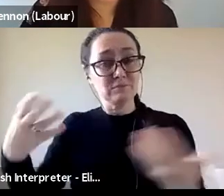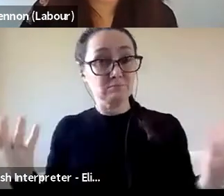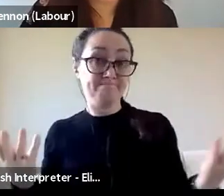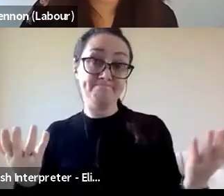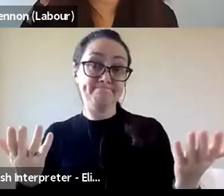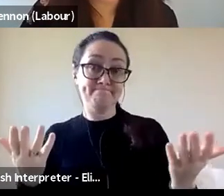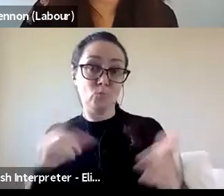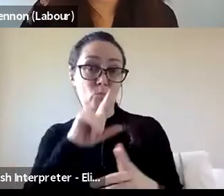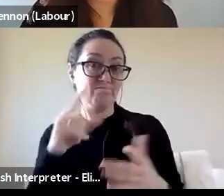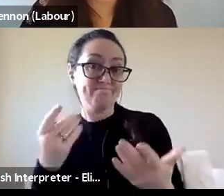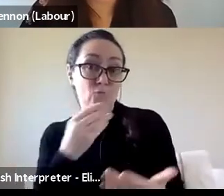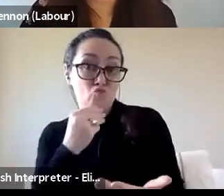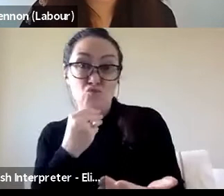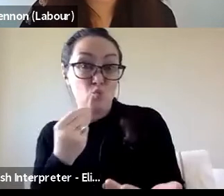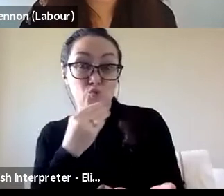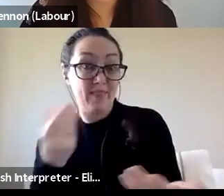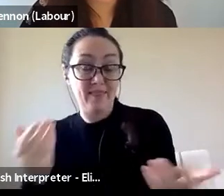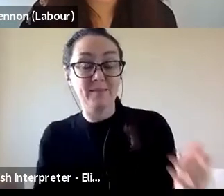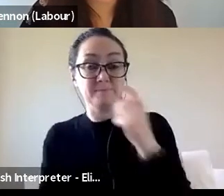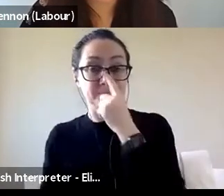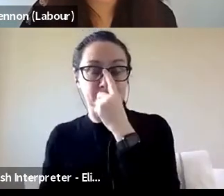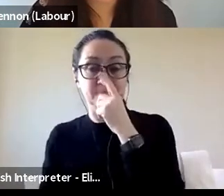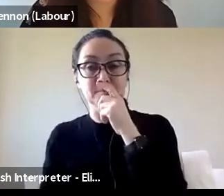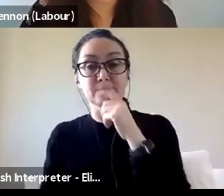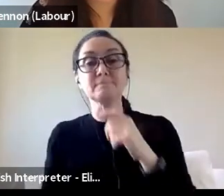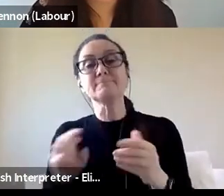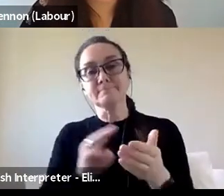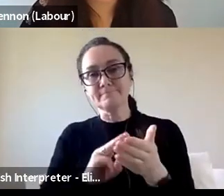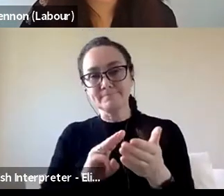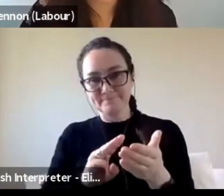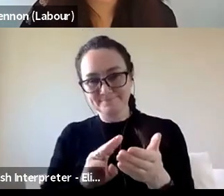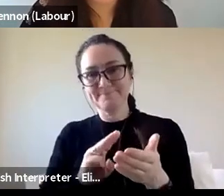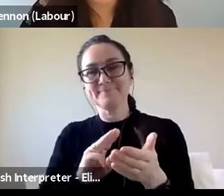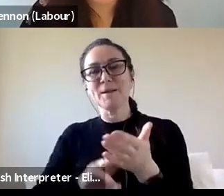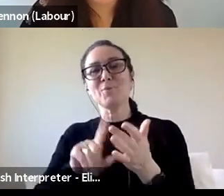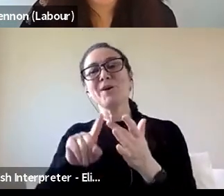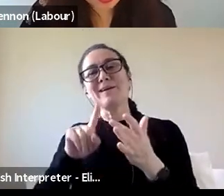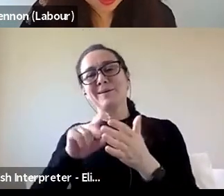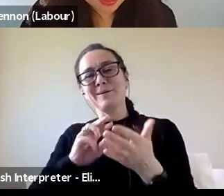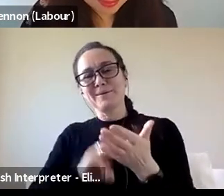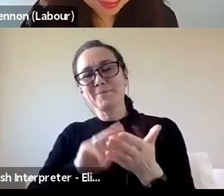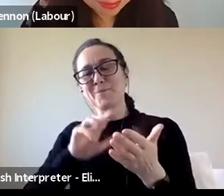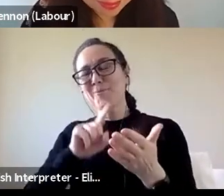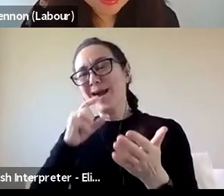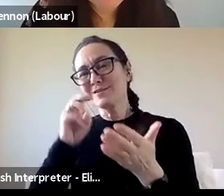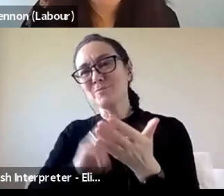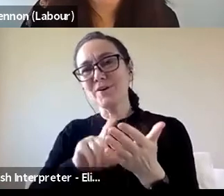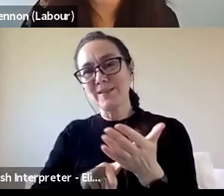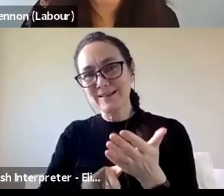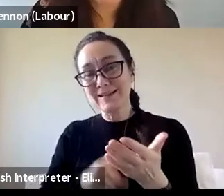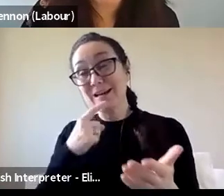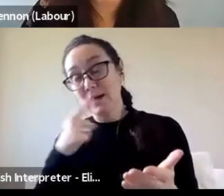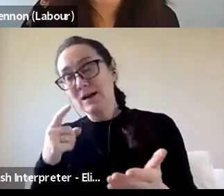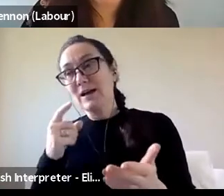not, sort of facilitating access to it, but just leaving that to one side, unless you want to pick up on